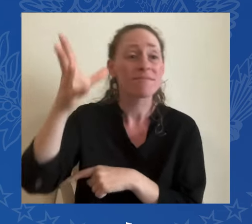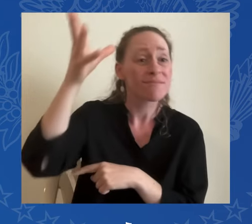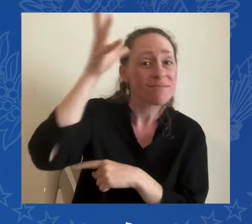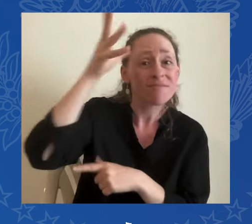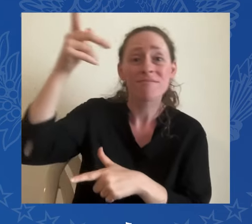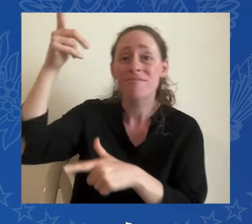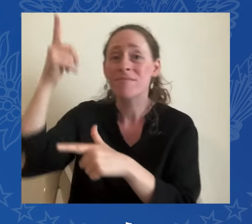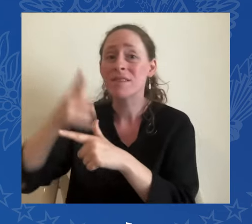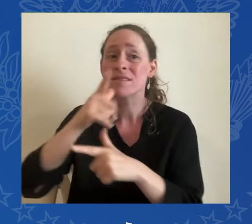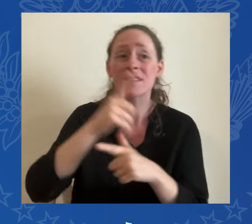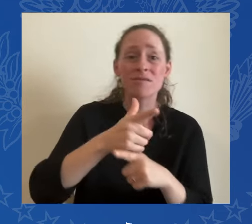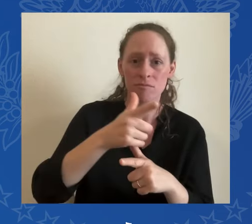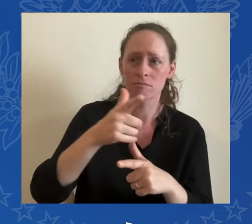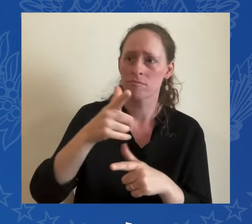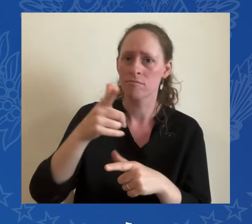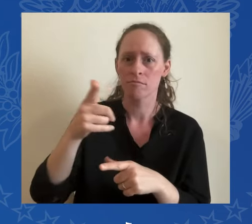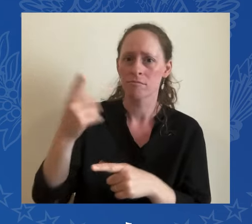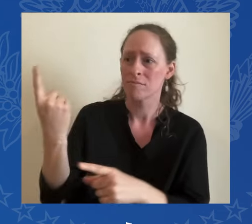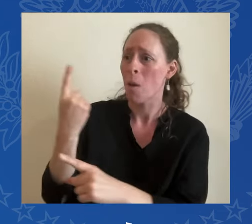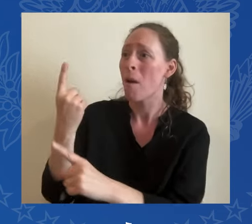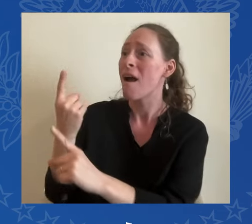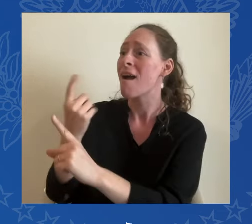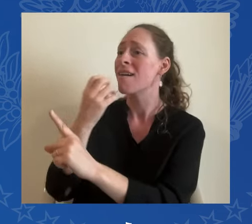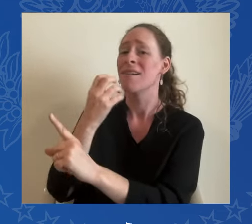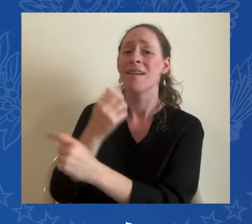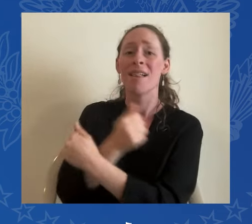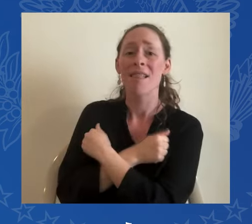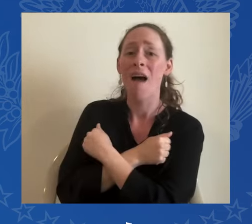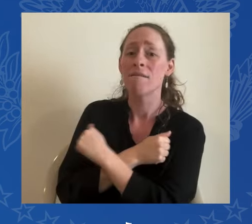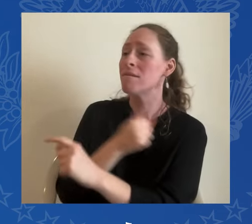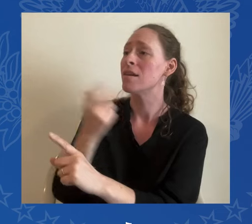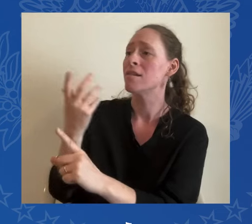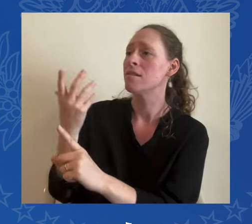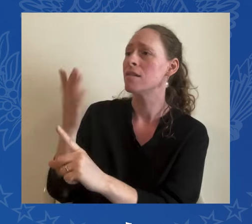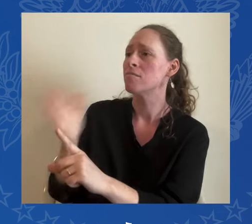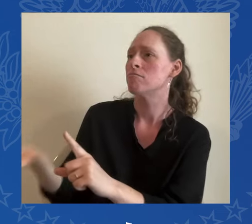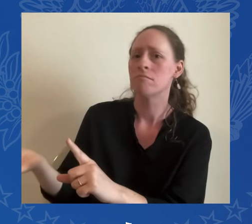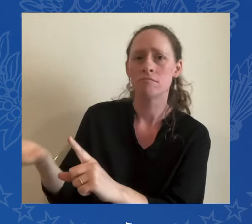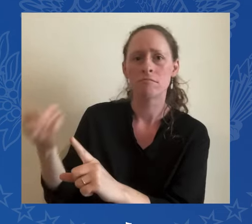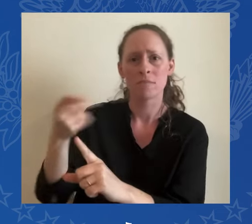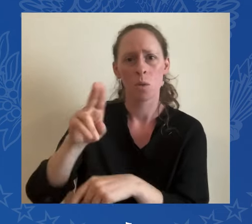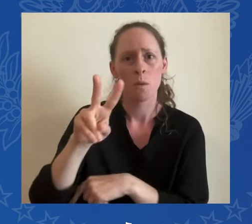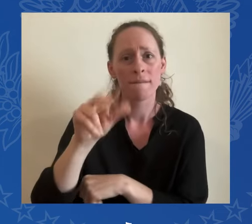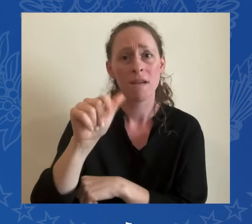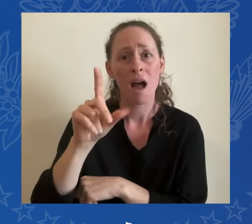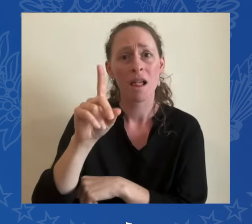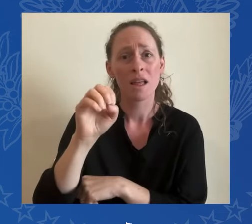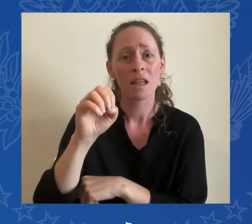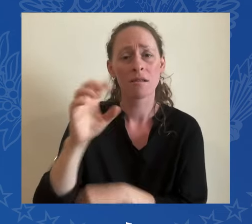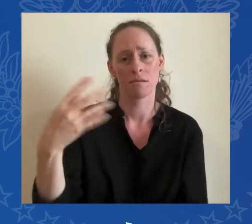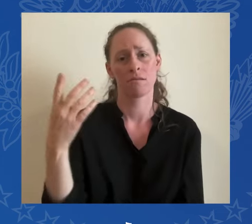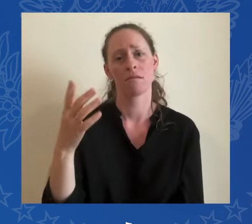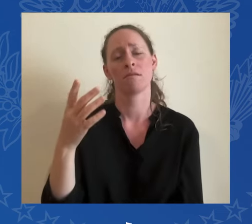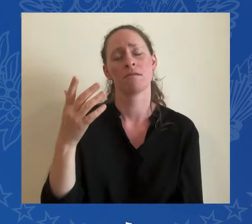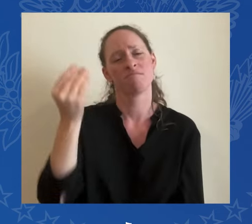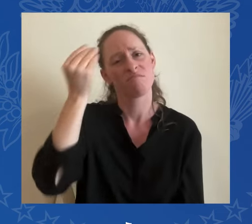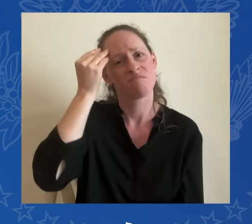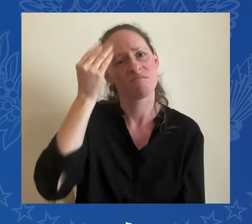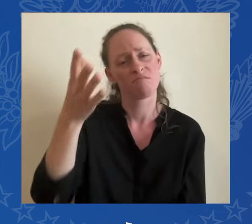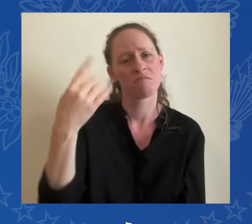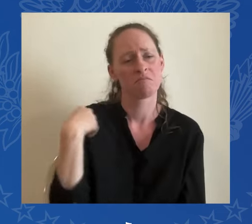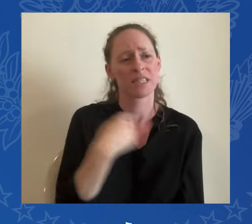grandmoms, the grandpops, this is what I know. One, they'll never be gone from your heart.